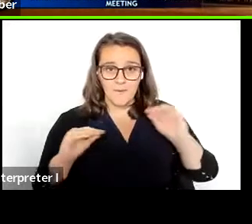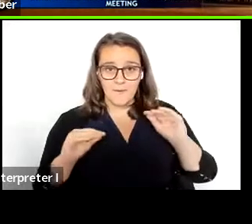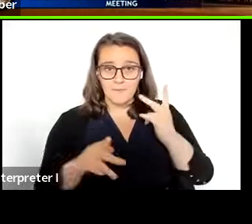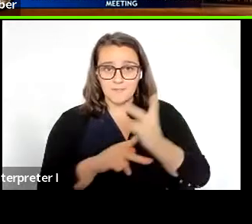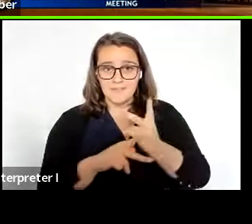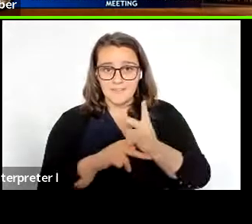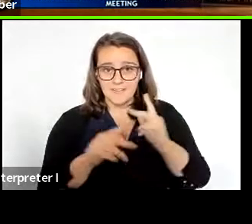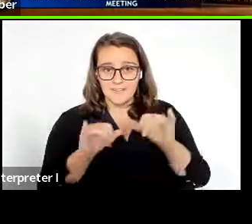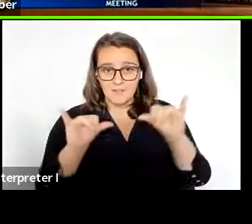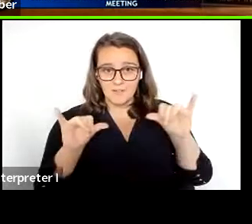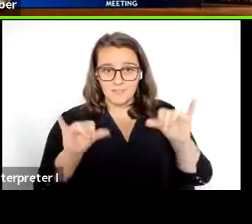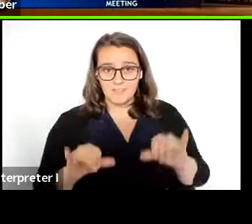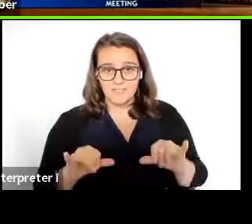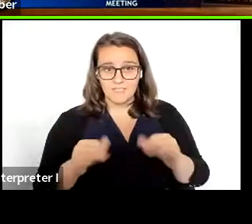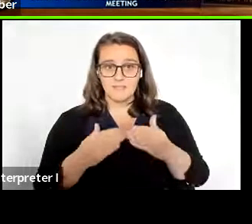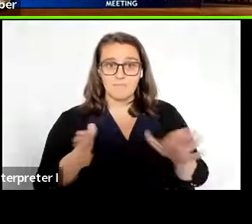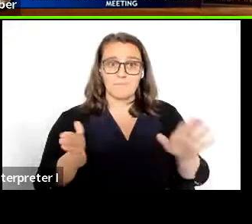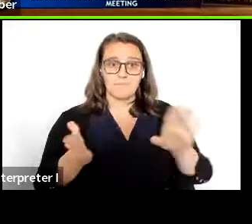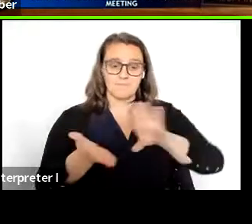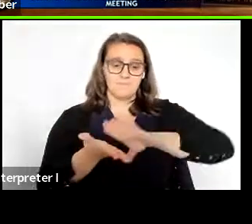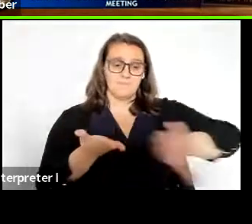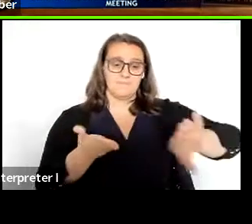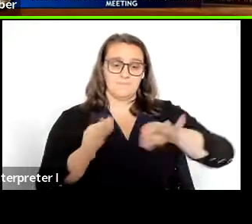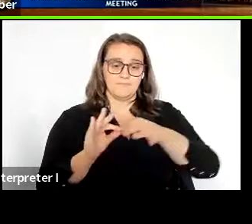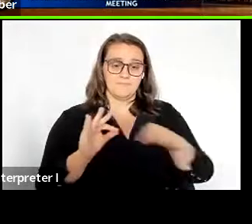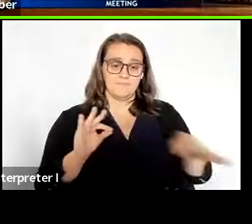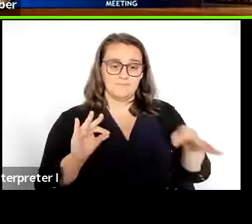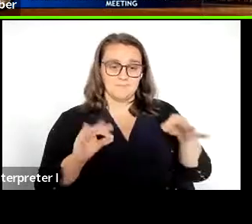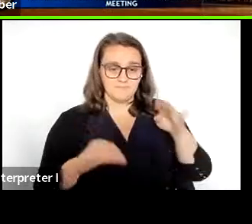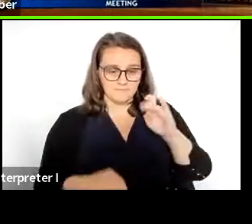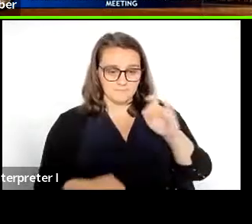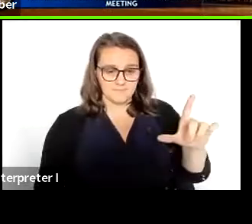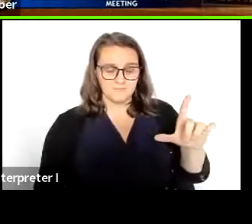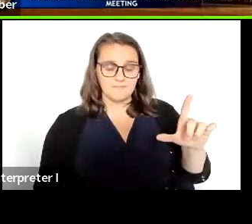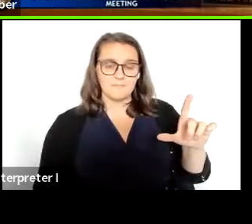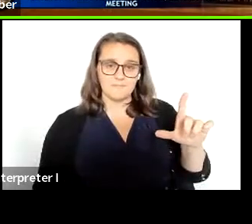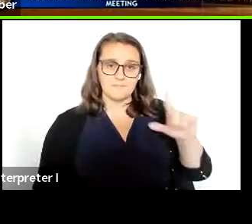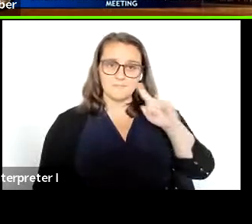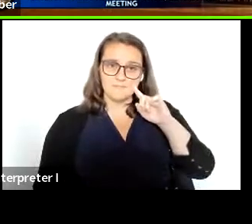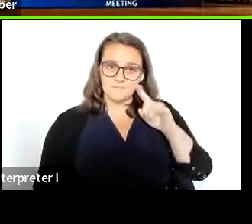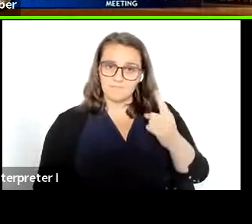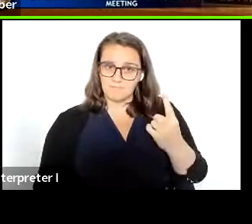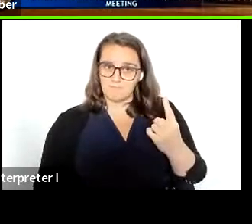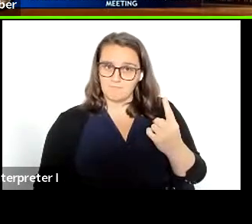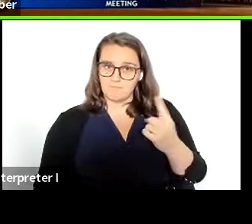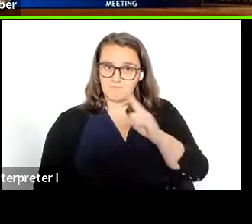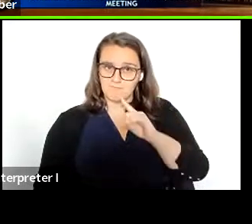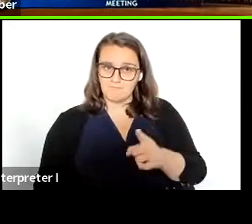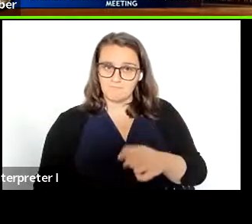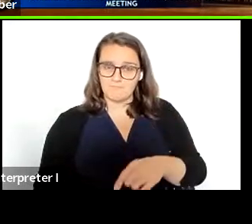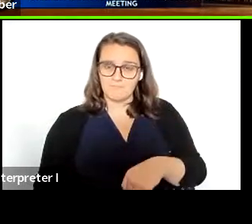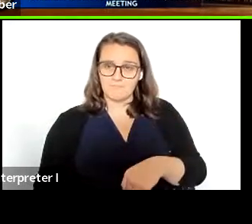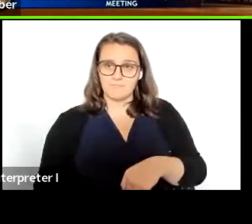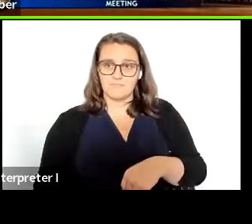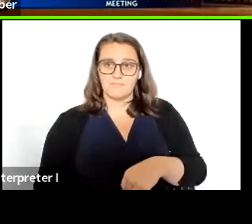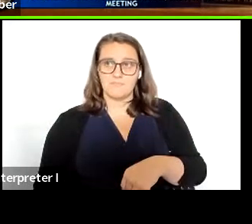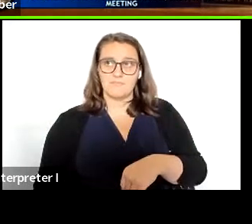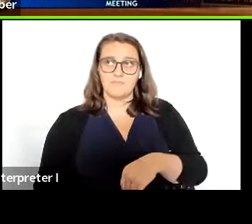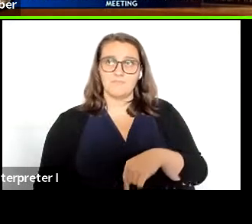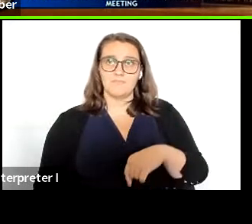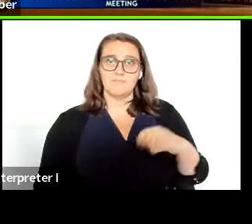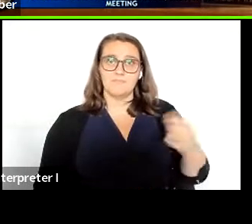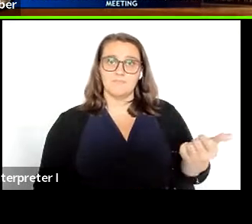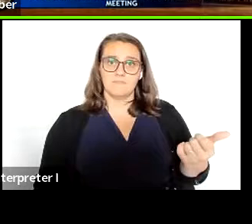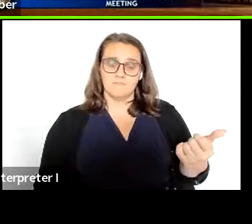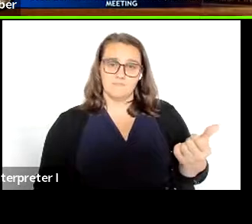sort of exclusionary language in this bill. I think that is one truth. That is true. I think the other truth is that resources